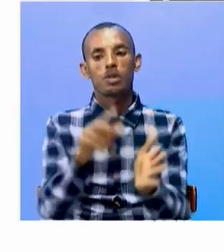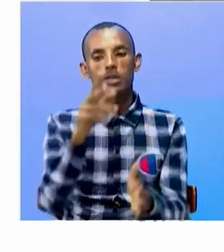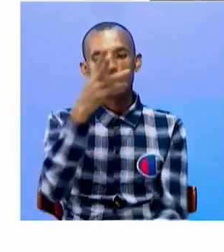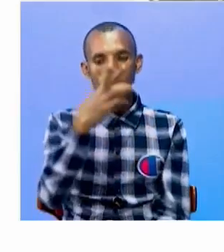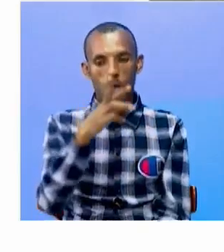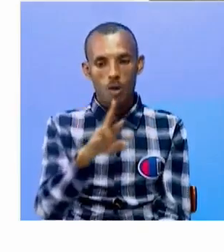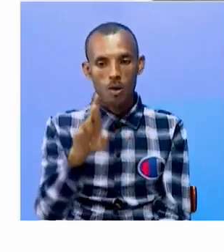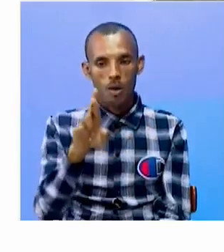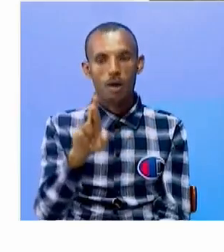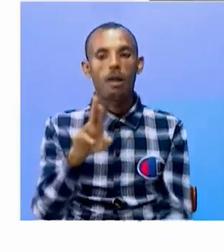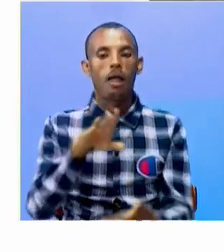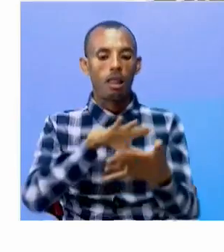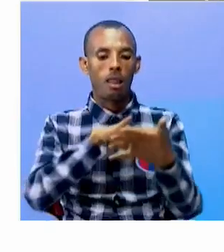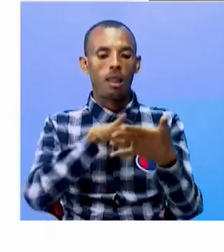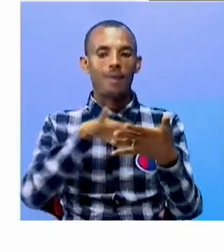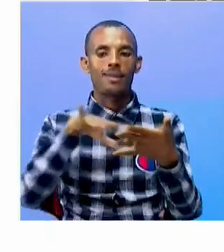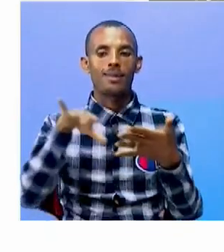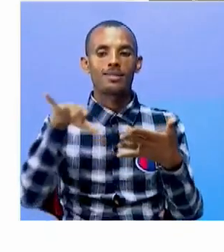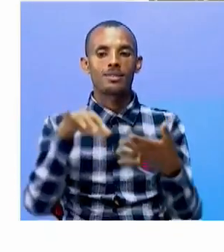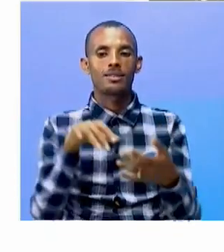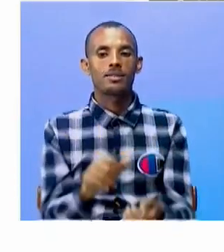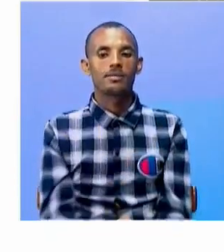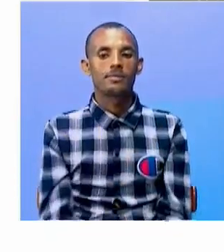or letters